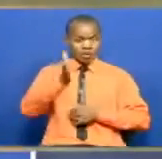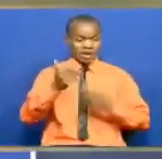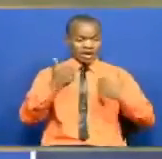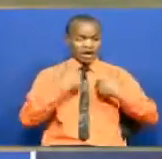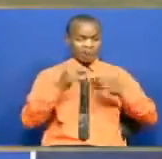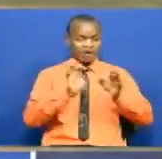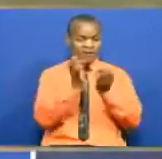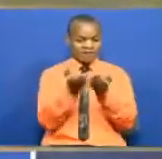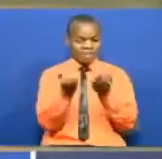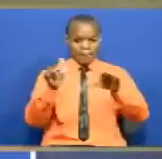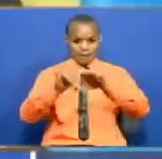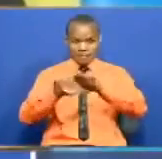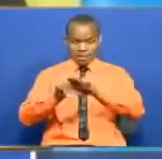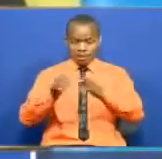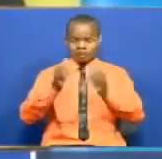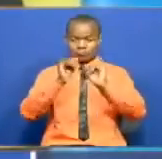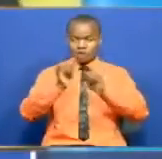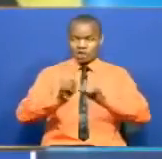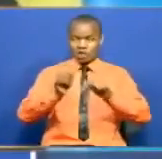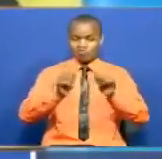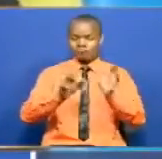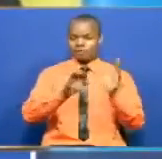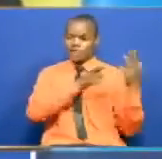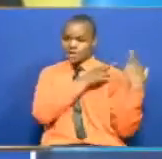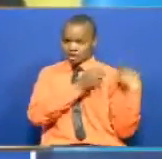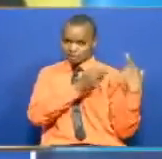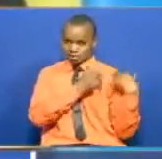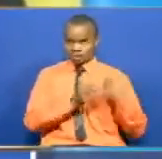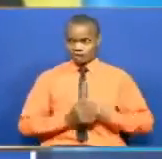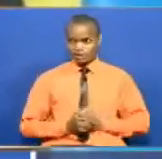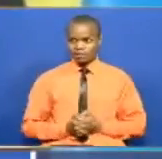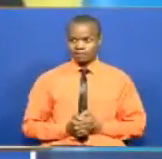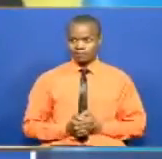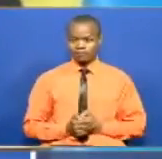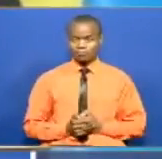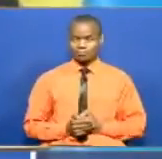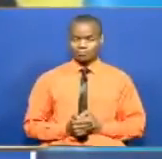responsibility during the funerals. And see that we,